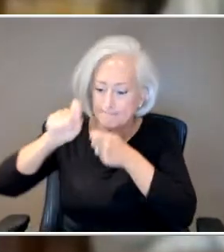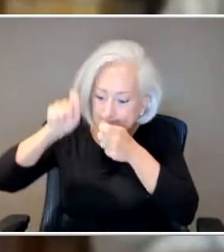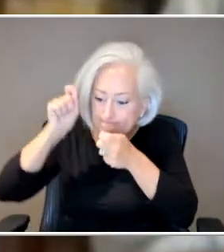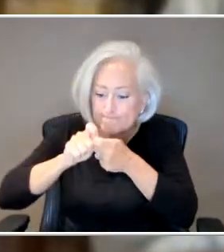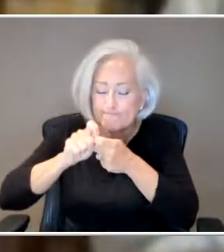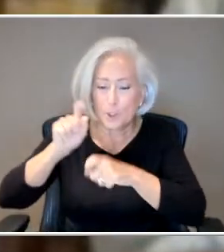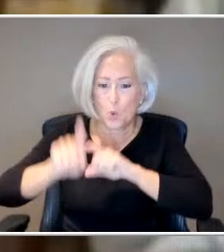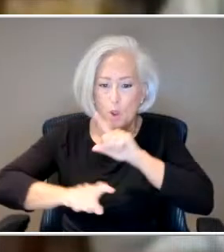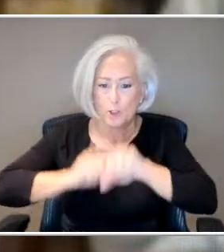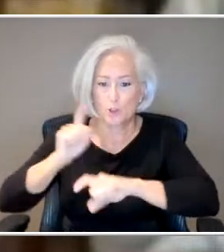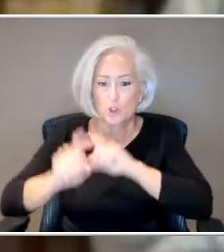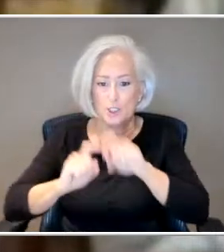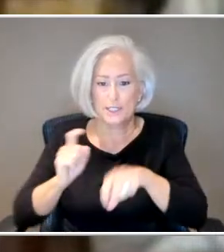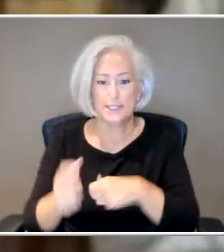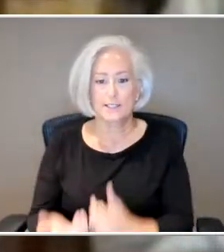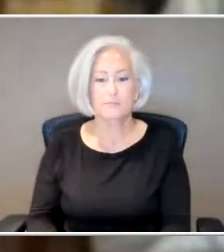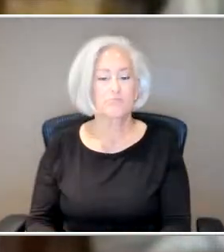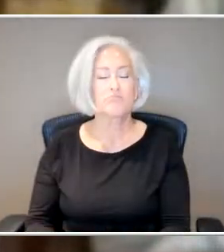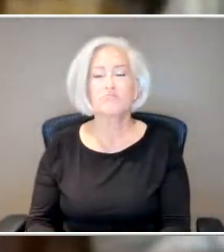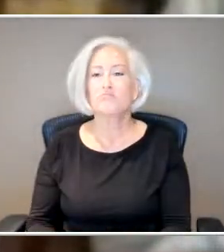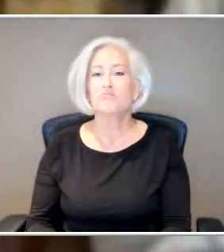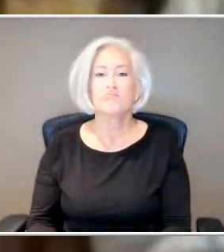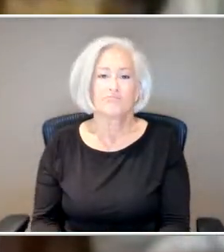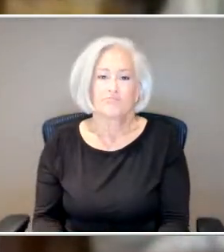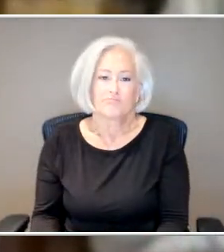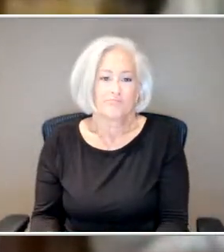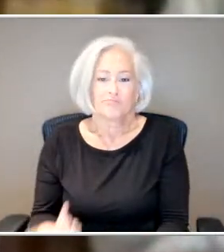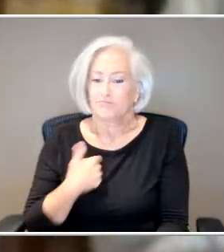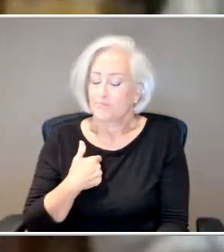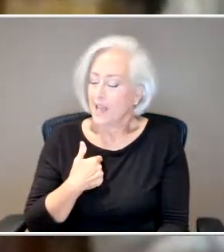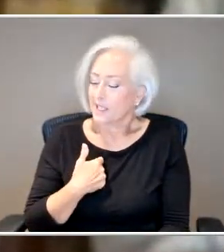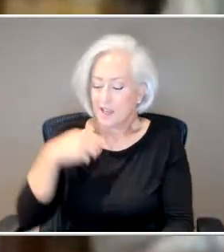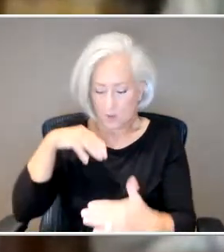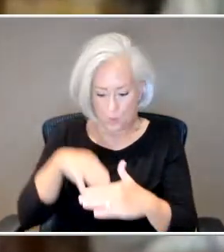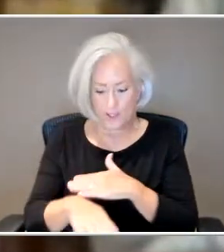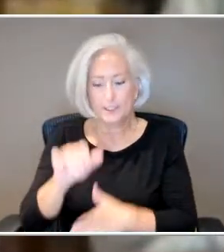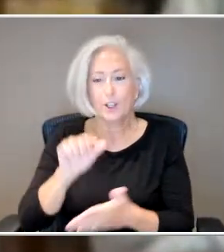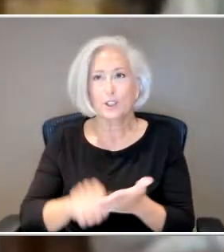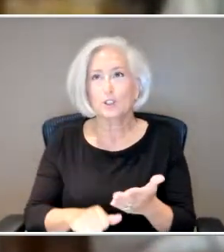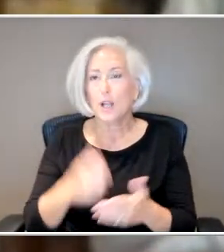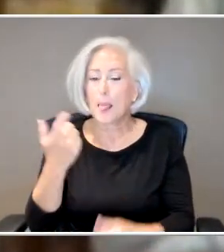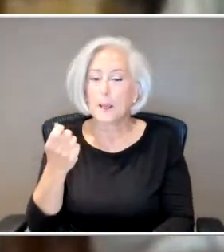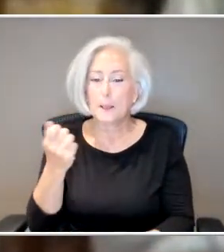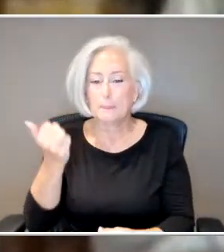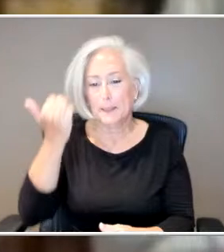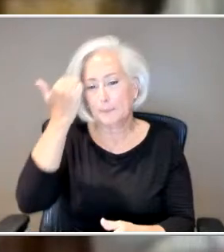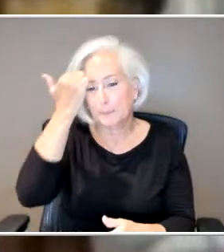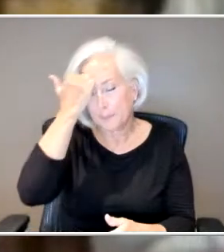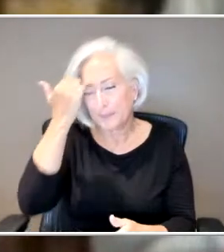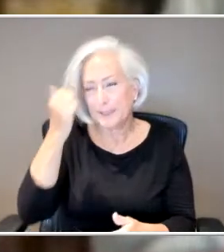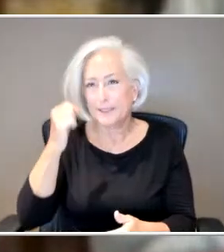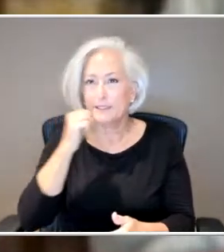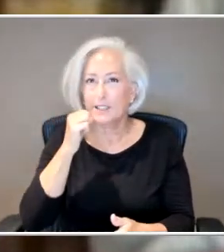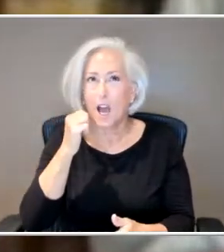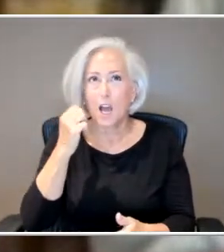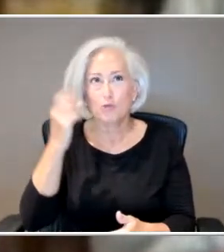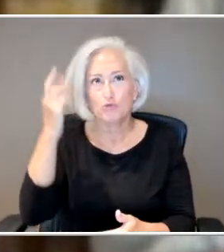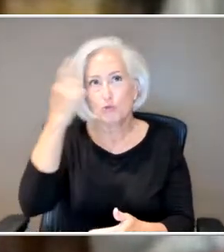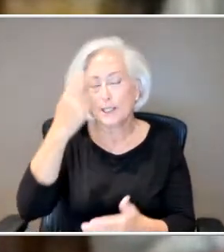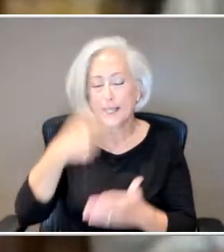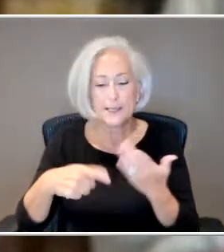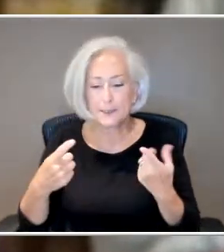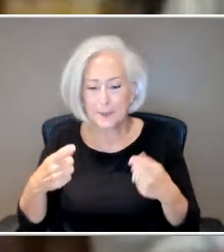and I went into it. I kind of with Mike. I kind of went into it dumb a little bit, and that's maybe helpful.